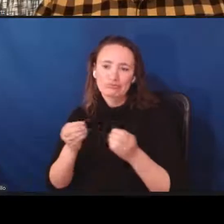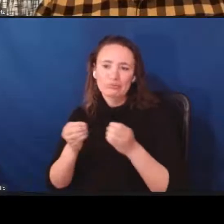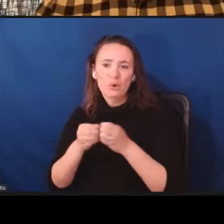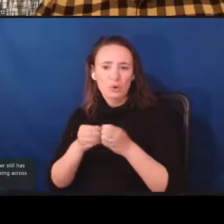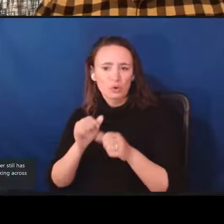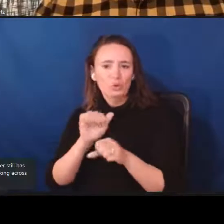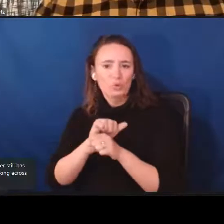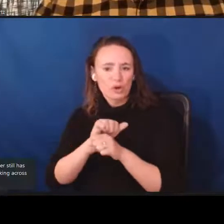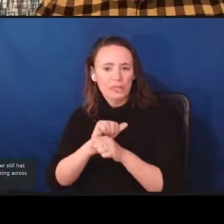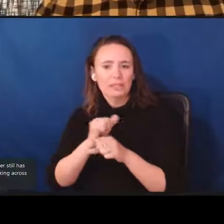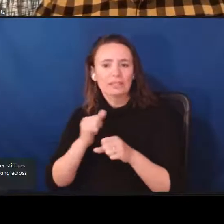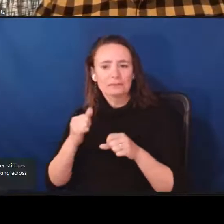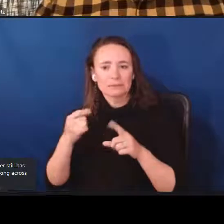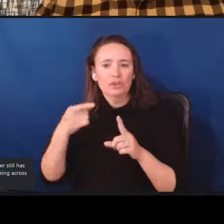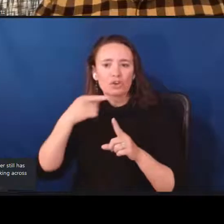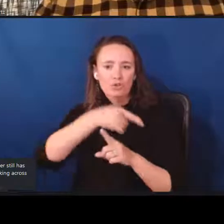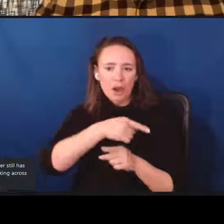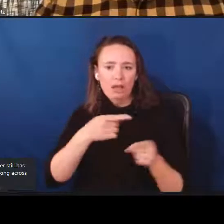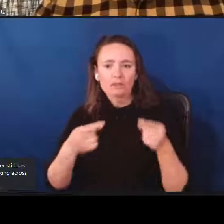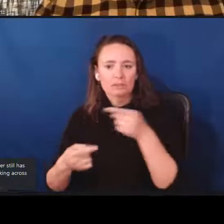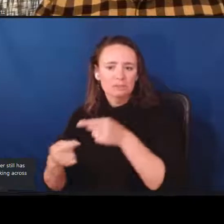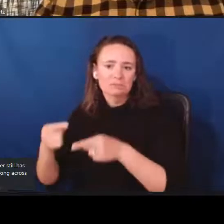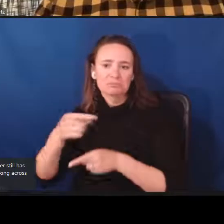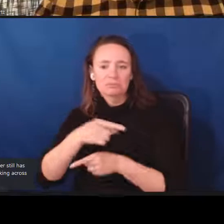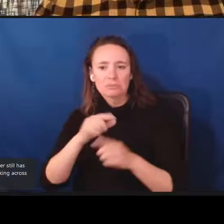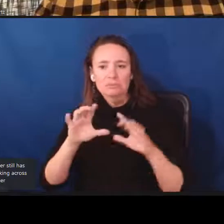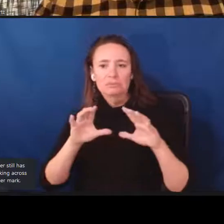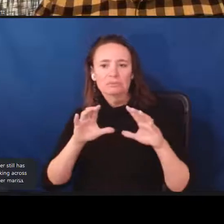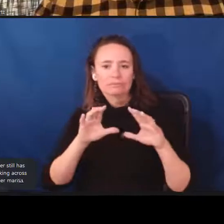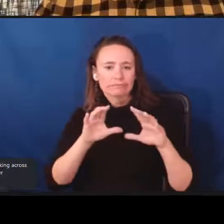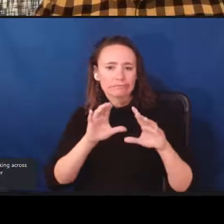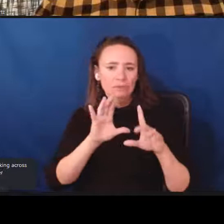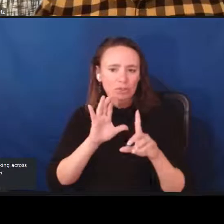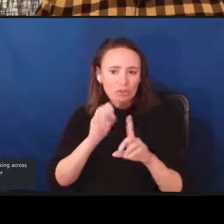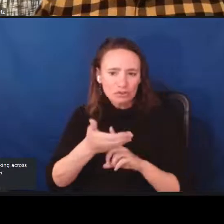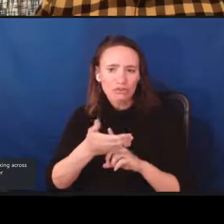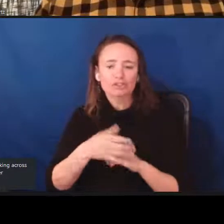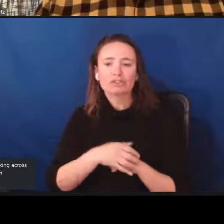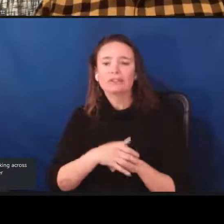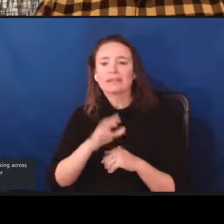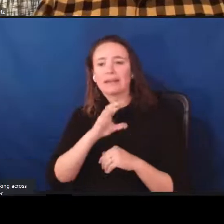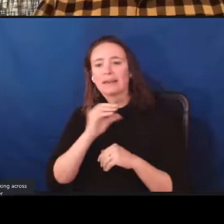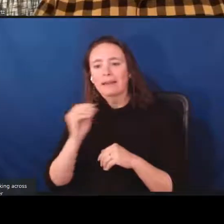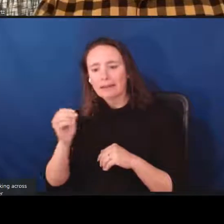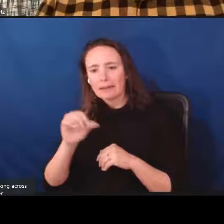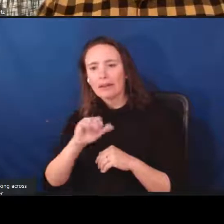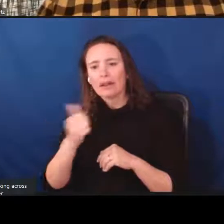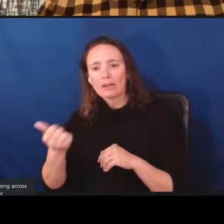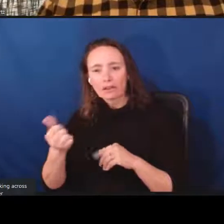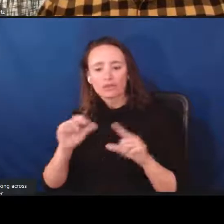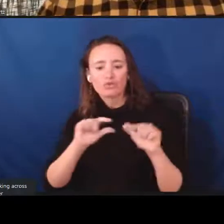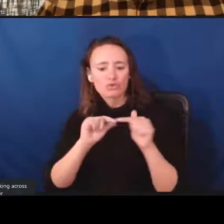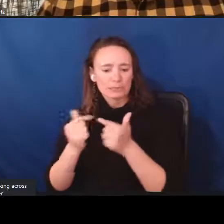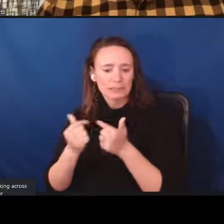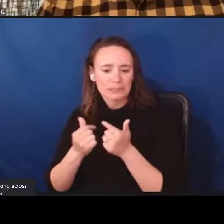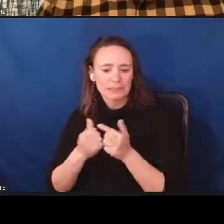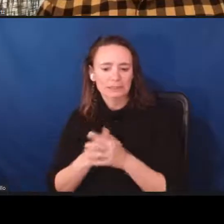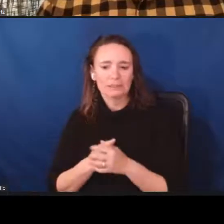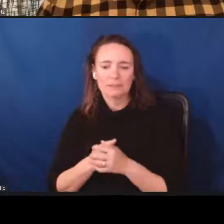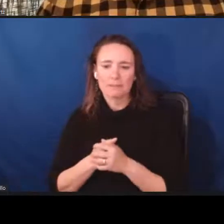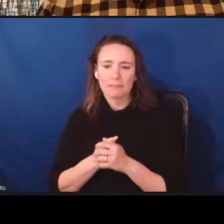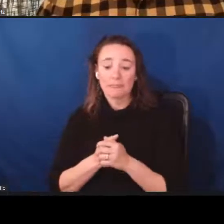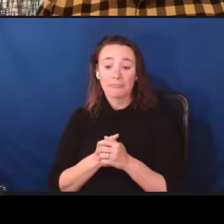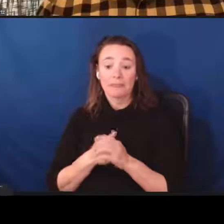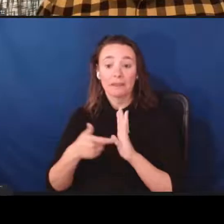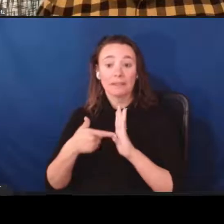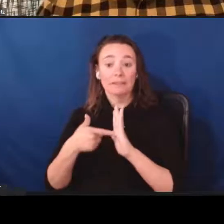across coalitions and across other marginalized groups. An example is at